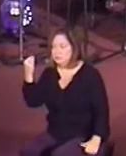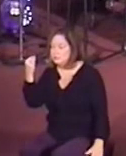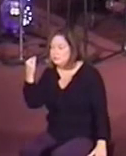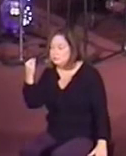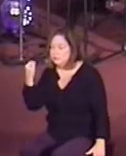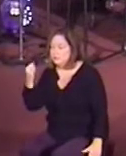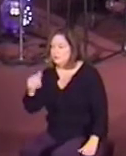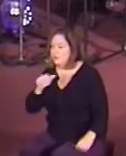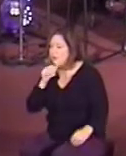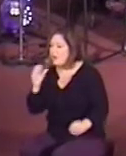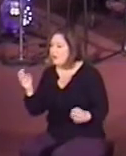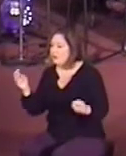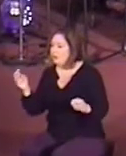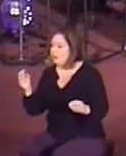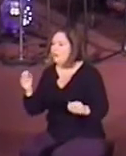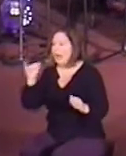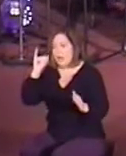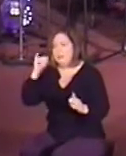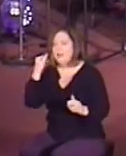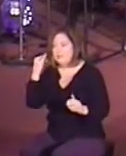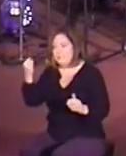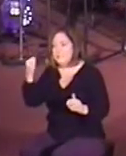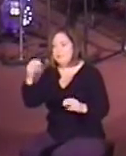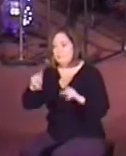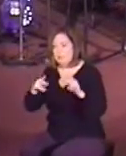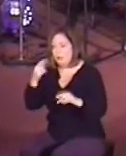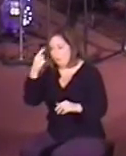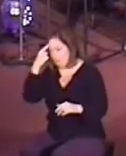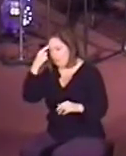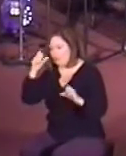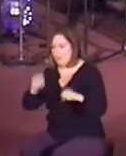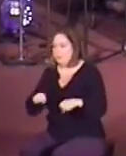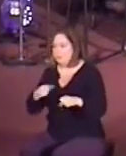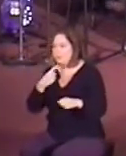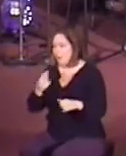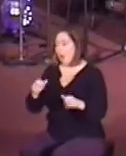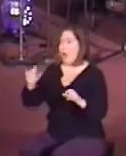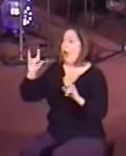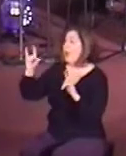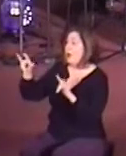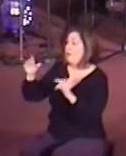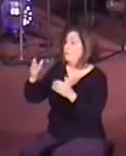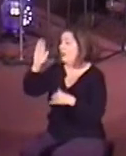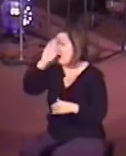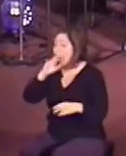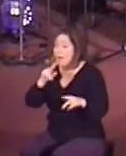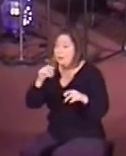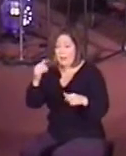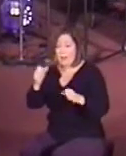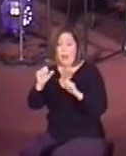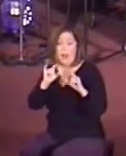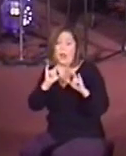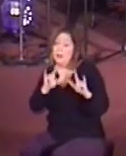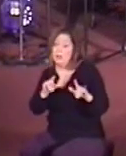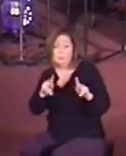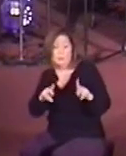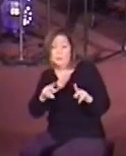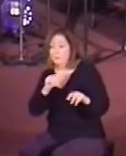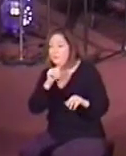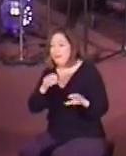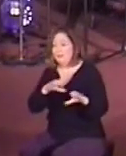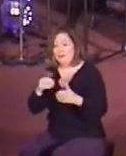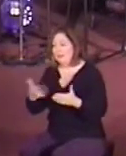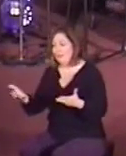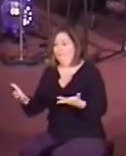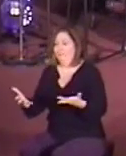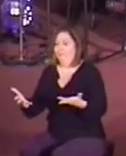them, but it's a war of ideas, who think that they can just say, I love God and I love people, but that they don't do it in action. Look what